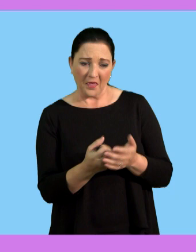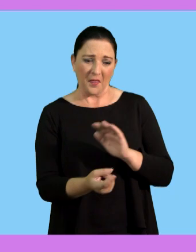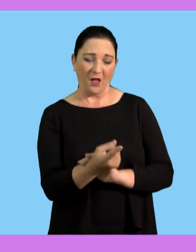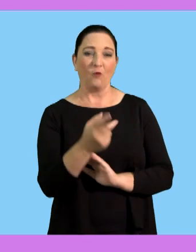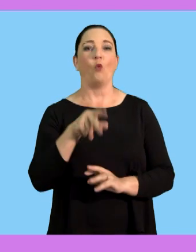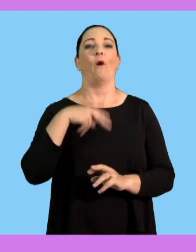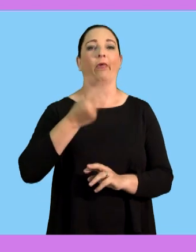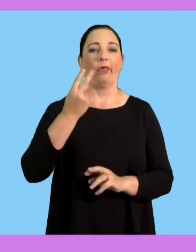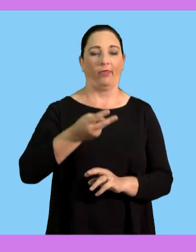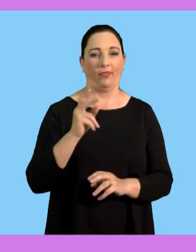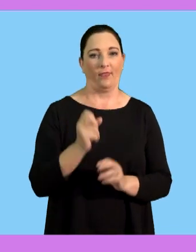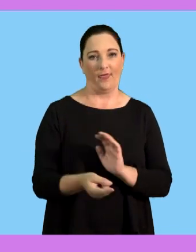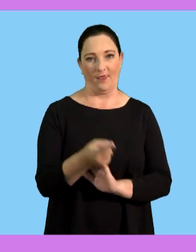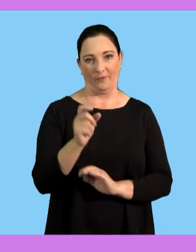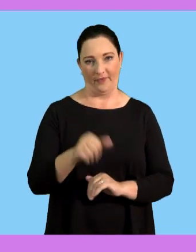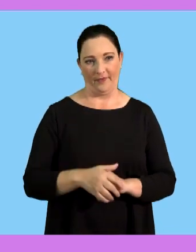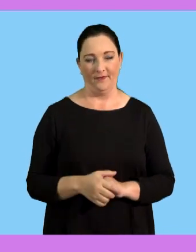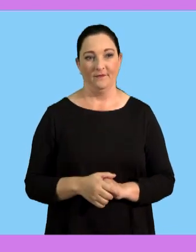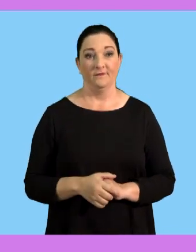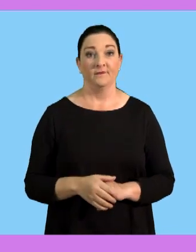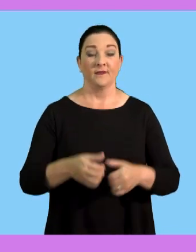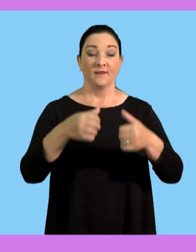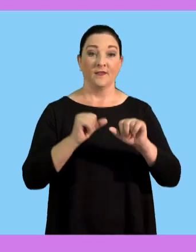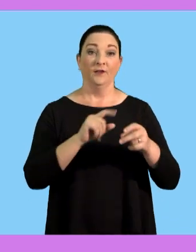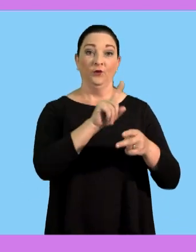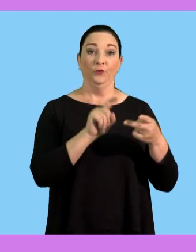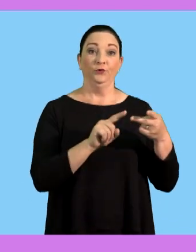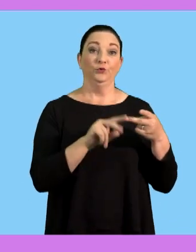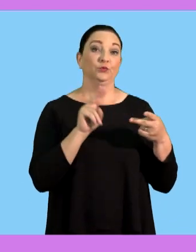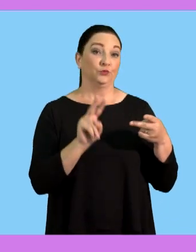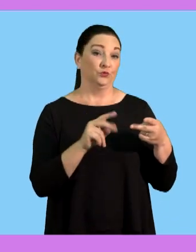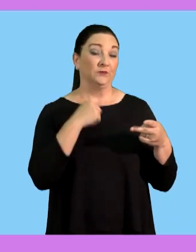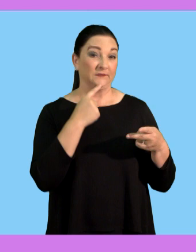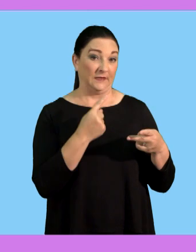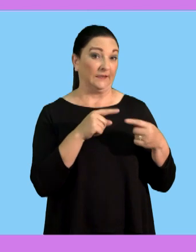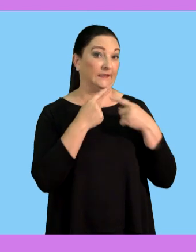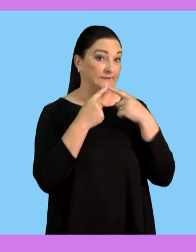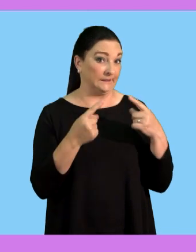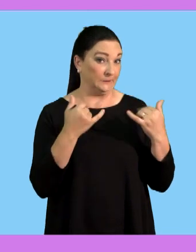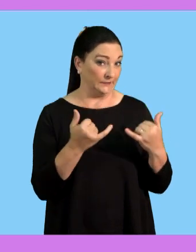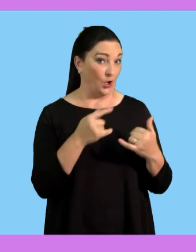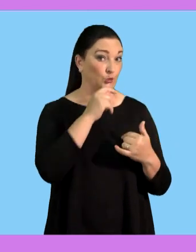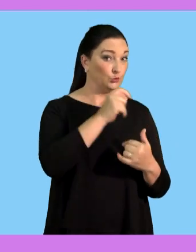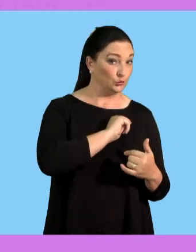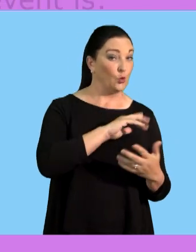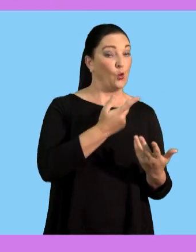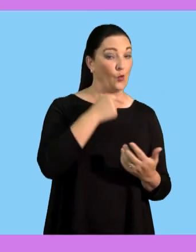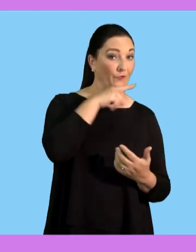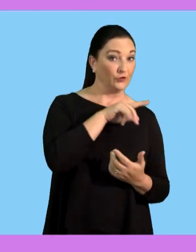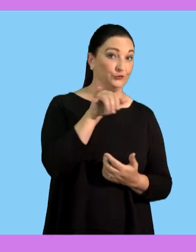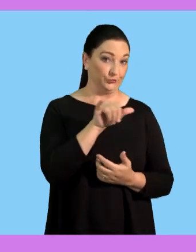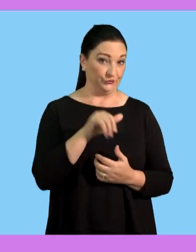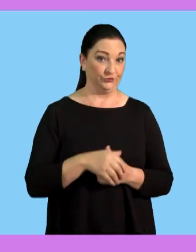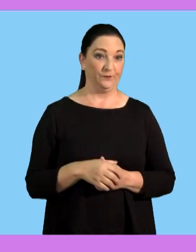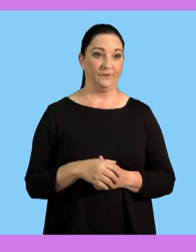happening or occurring. Then, question number 2. State whether the following statement is true or false. So let's see what is the